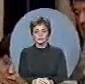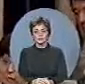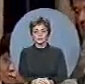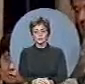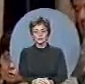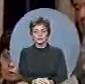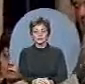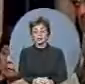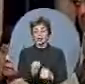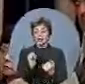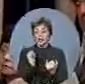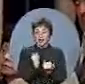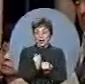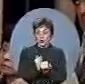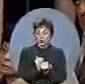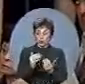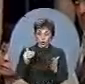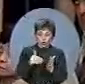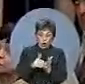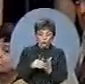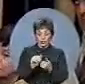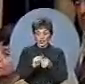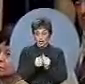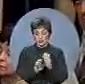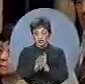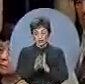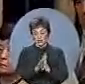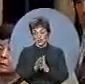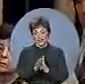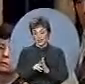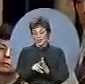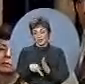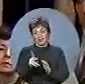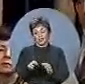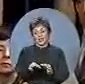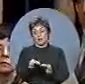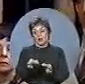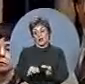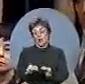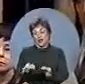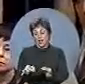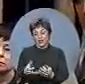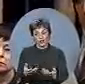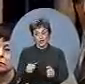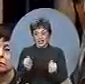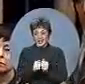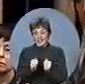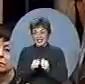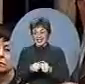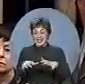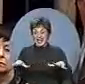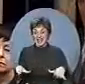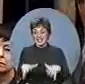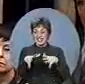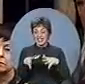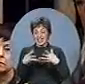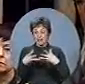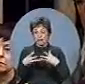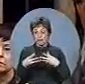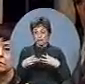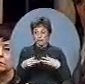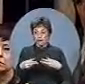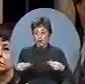faster than this committee's moving. And it's time the Prime Minister told his MPs to get to work and to start to produce some results at that